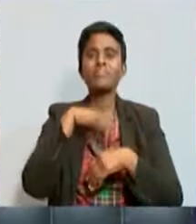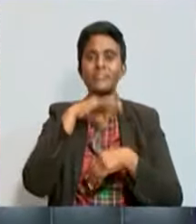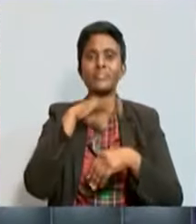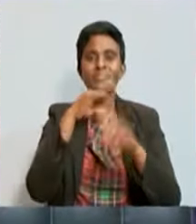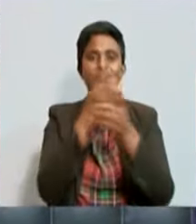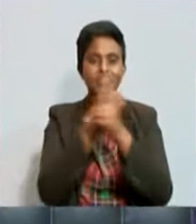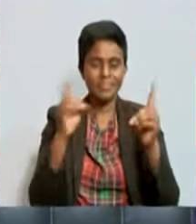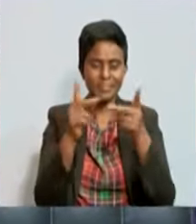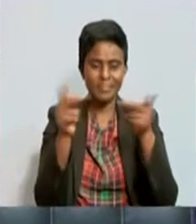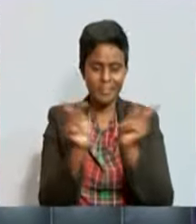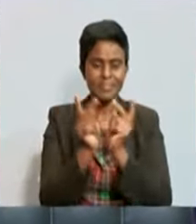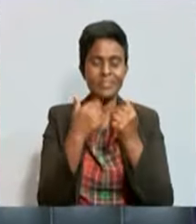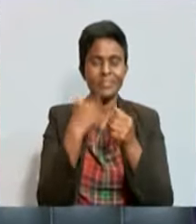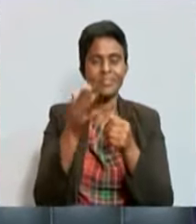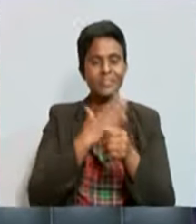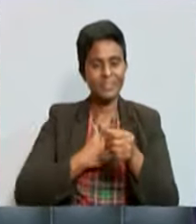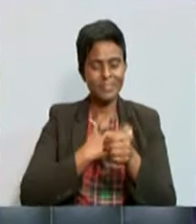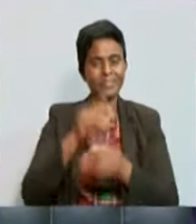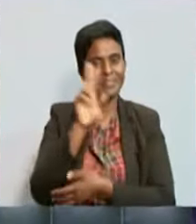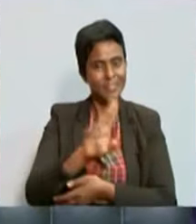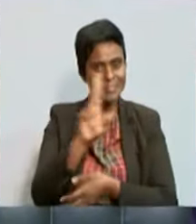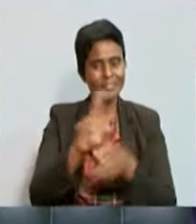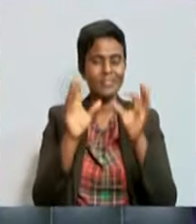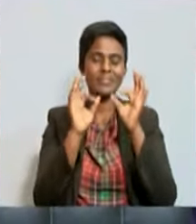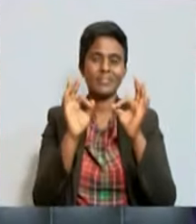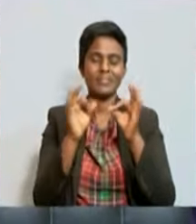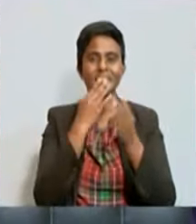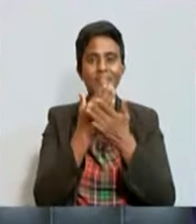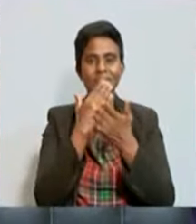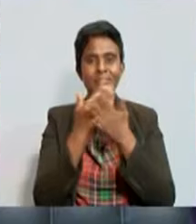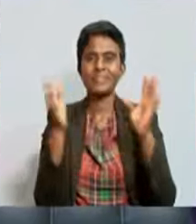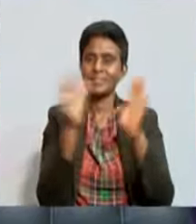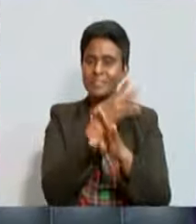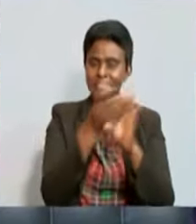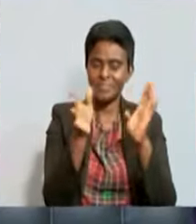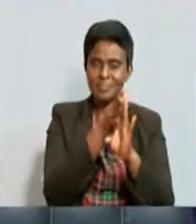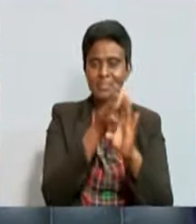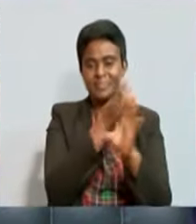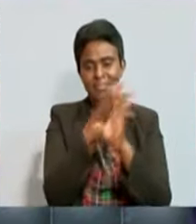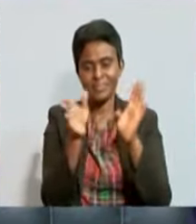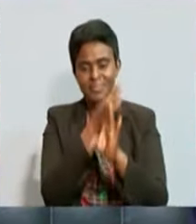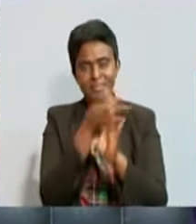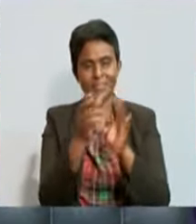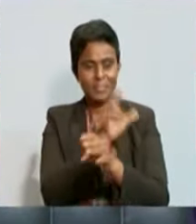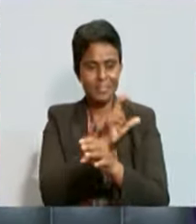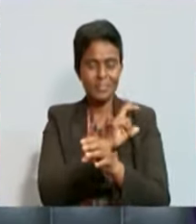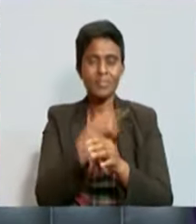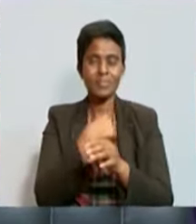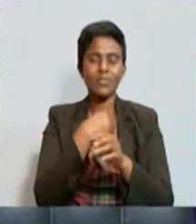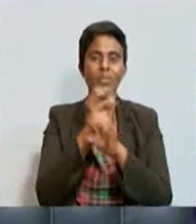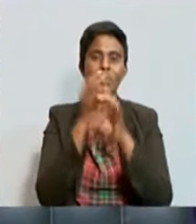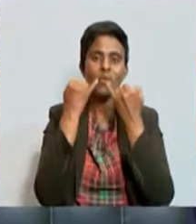democratic space. Please just use it properly. Brutality, police brutality, I have said